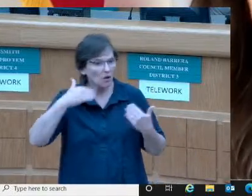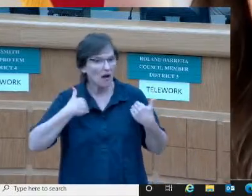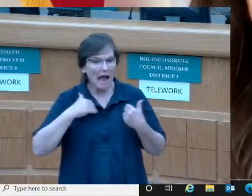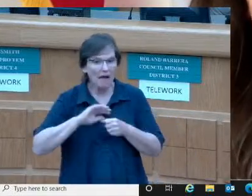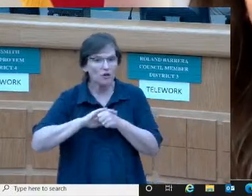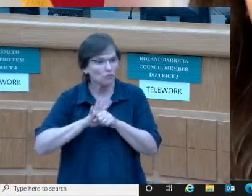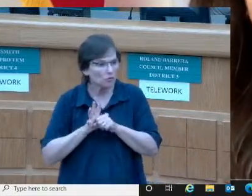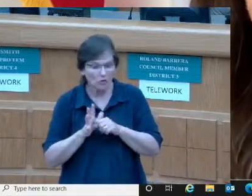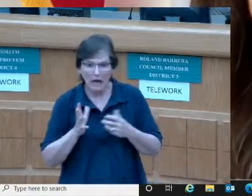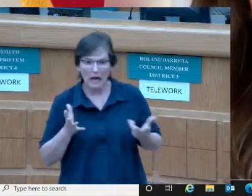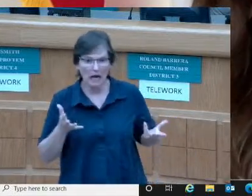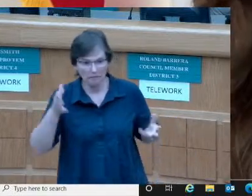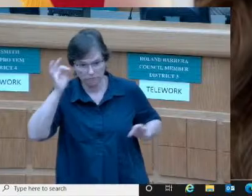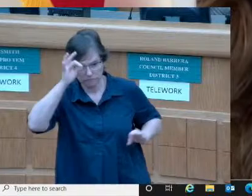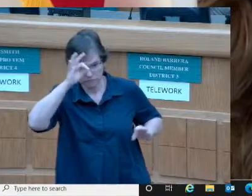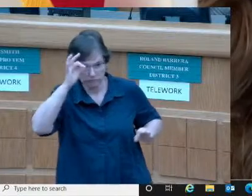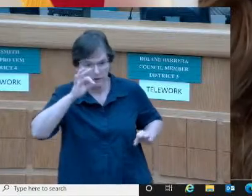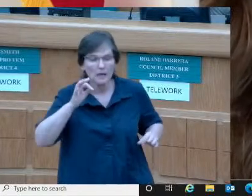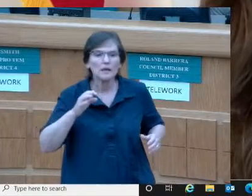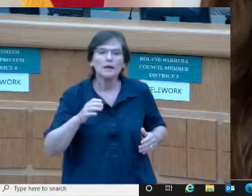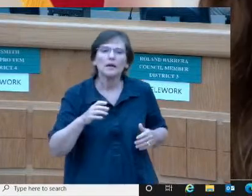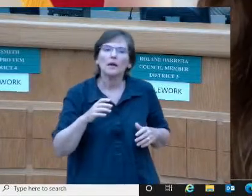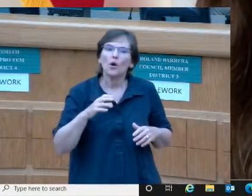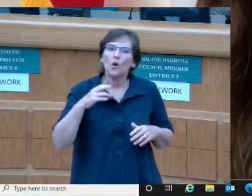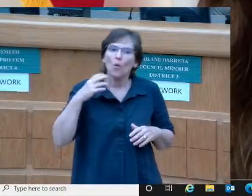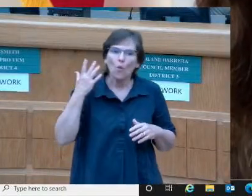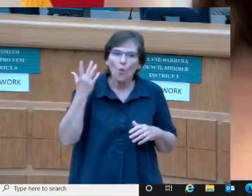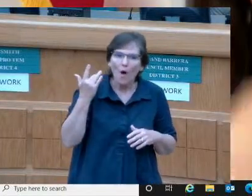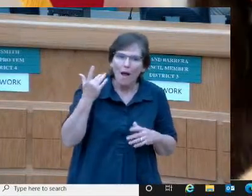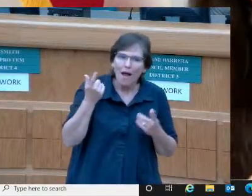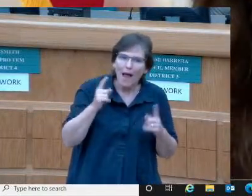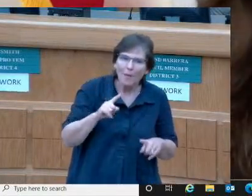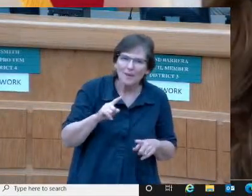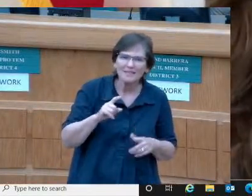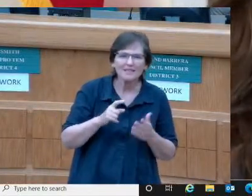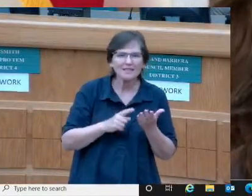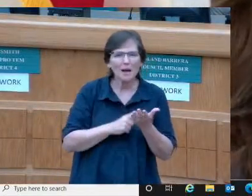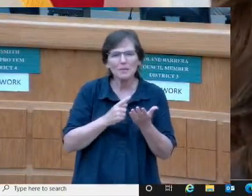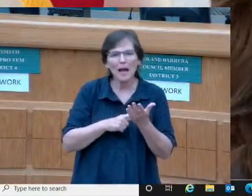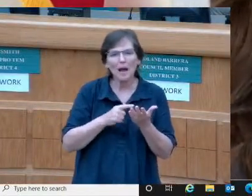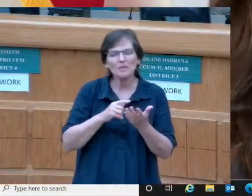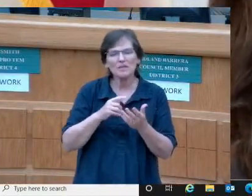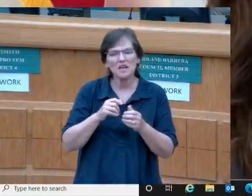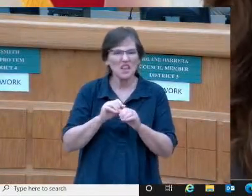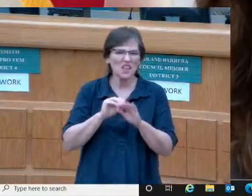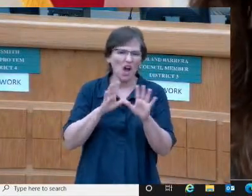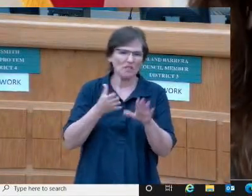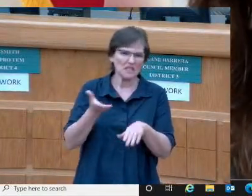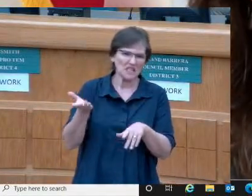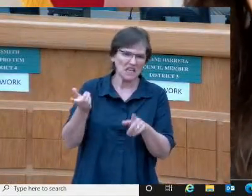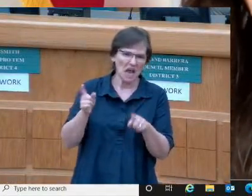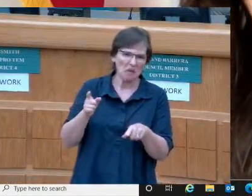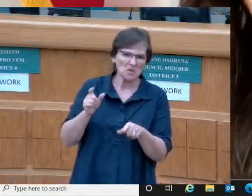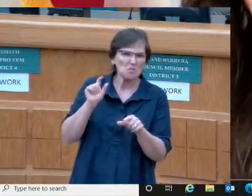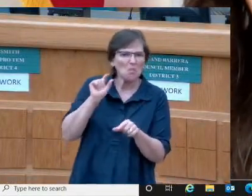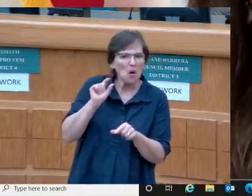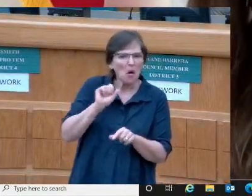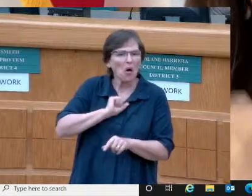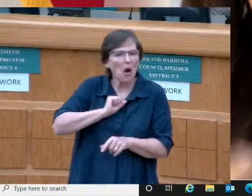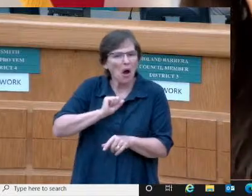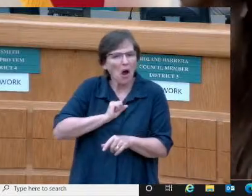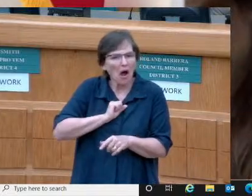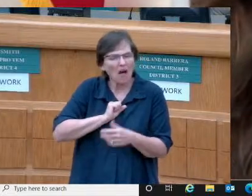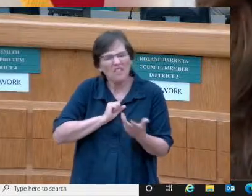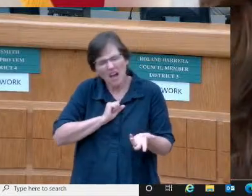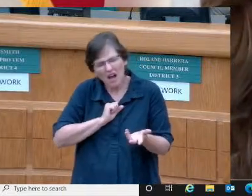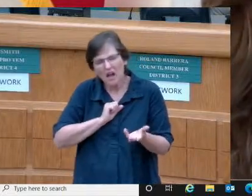dismiss sometimes the obvious. That little cough, we say, oh, that's allergies. I was working in a dusty room, and that's